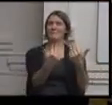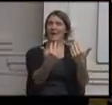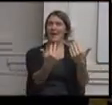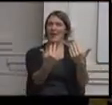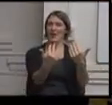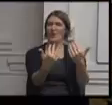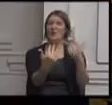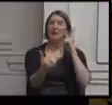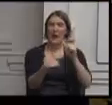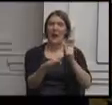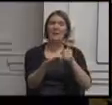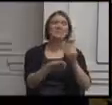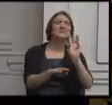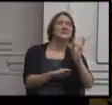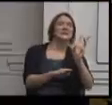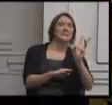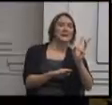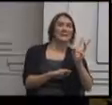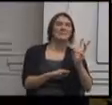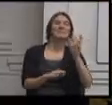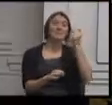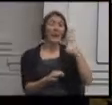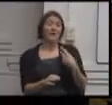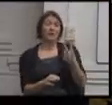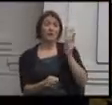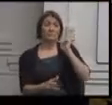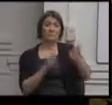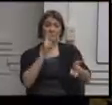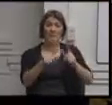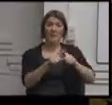is laid out by NFPA as 2 engines and a ladder truck.